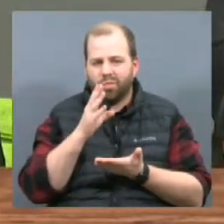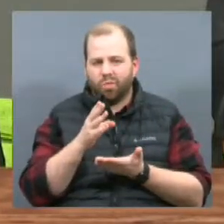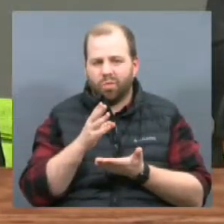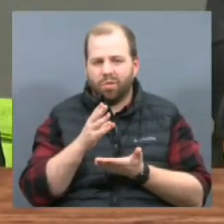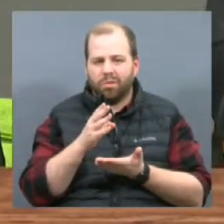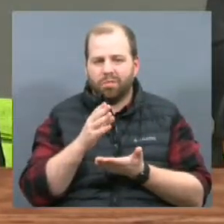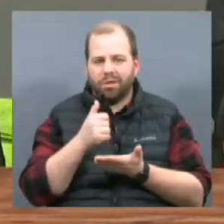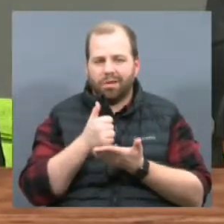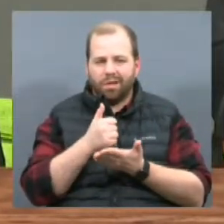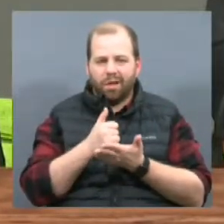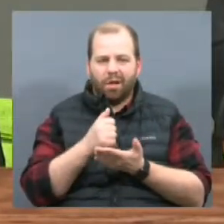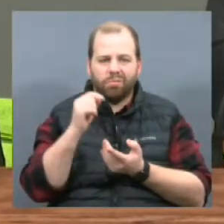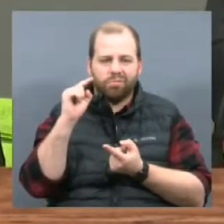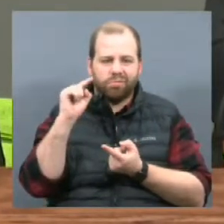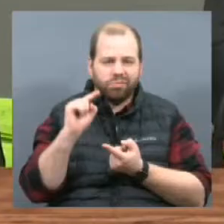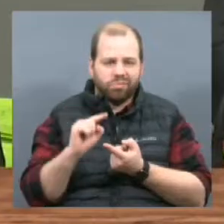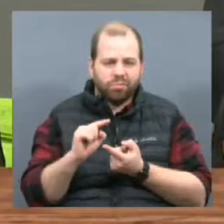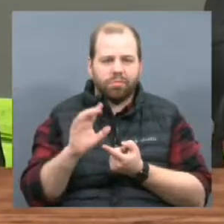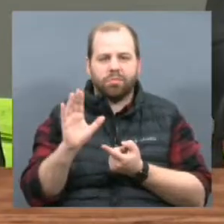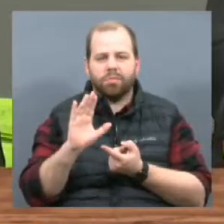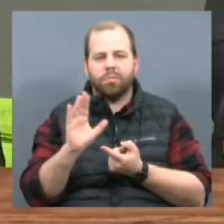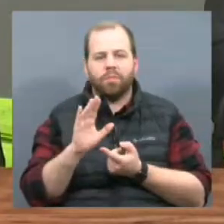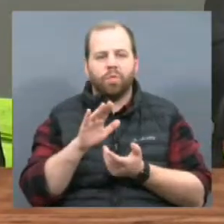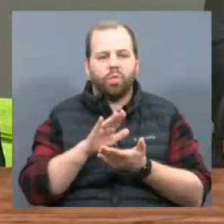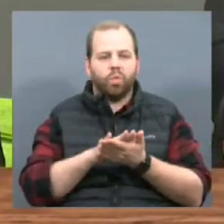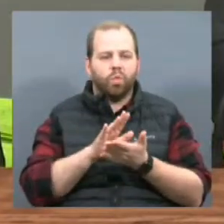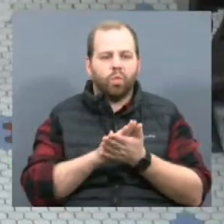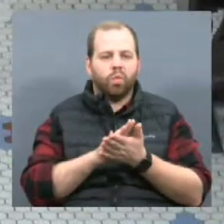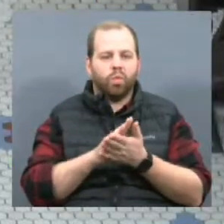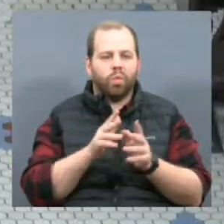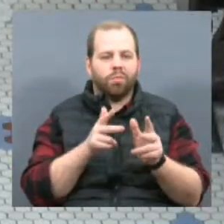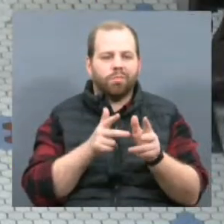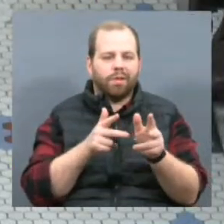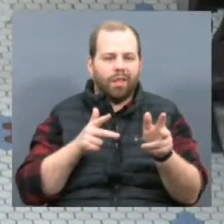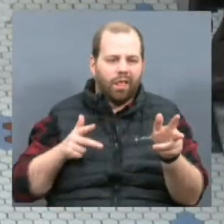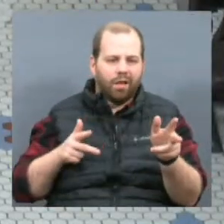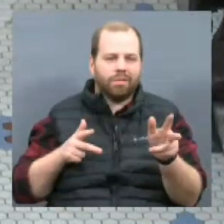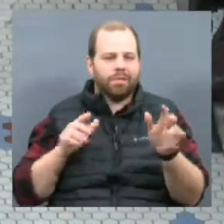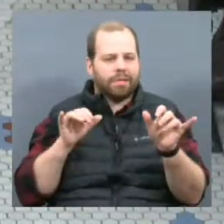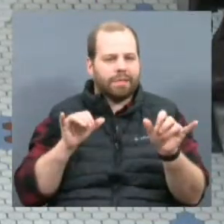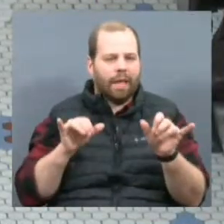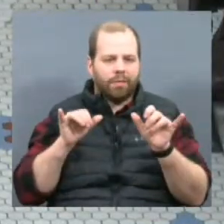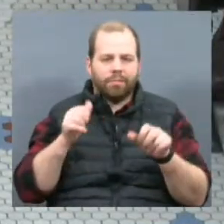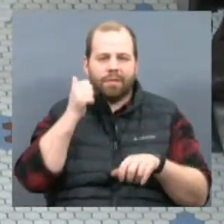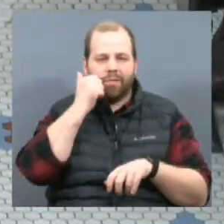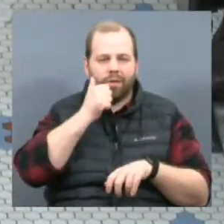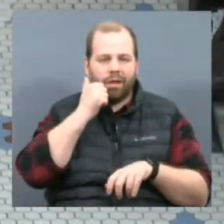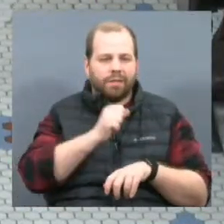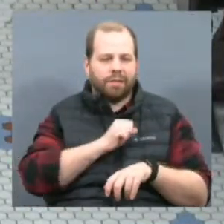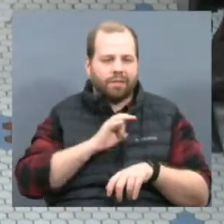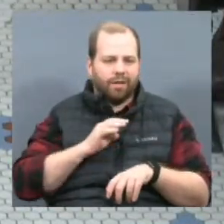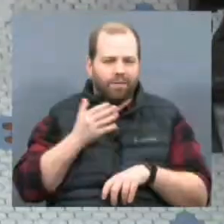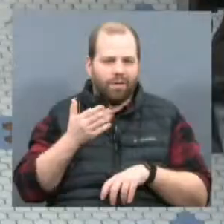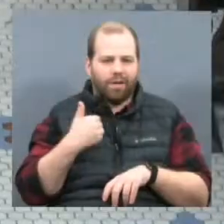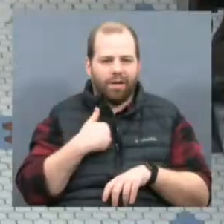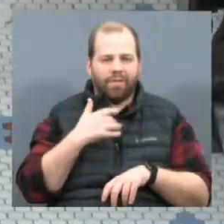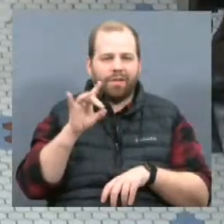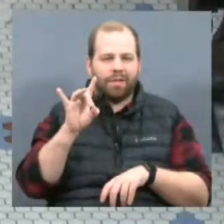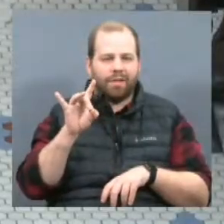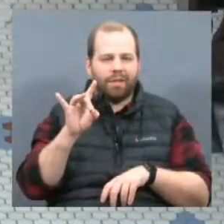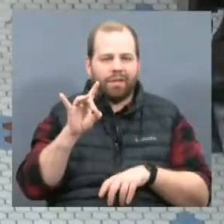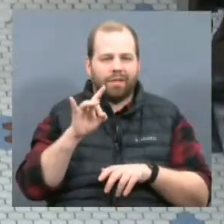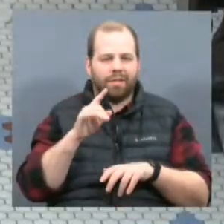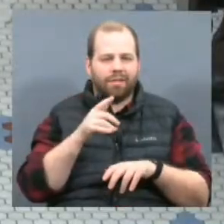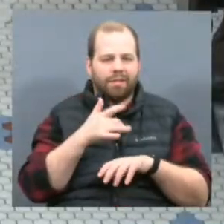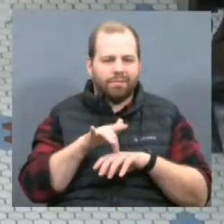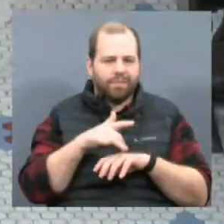alleviate some of that concern? No, the school pickup line does not change, because like I said, on a daily basis, our staff is there. We have 8 spots available.